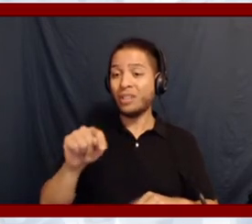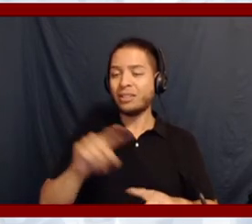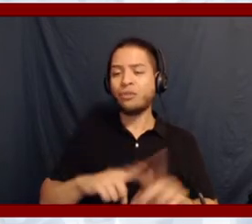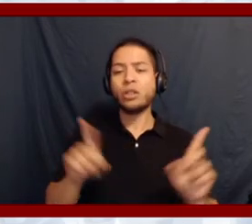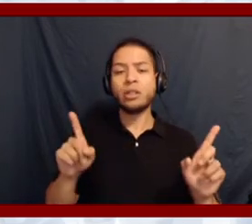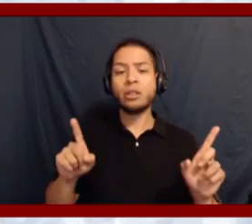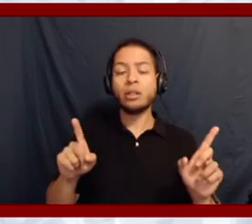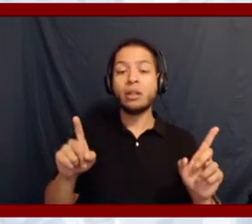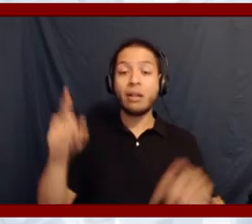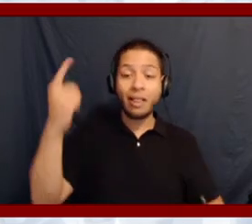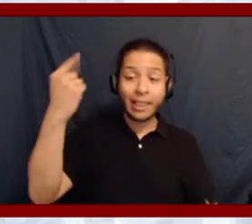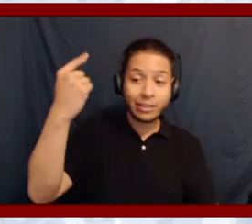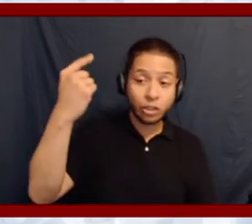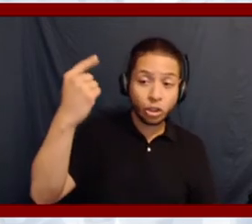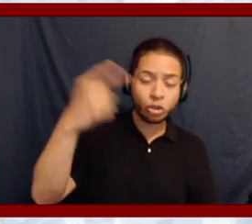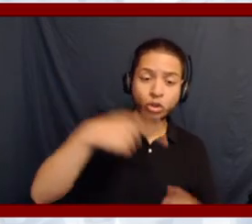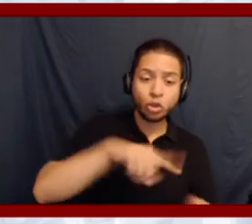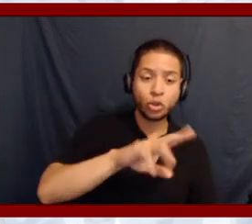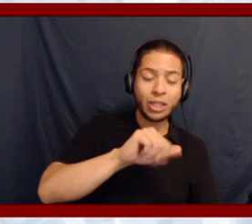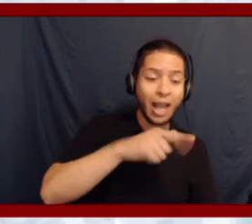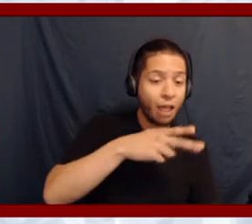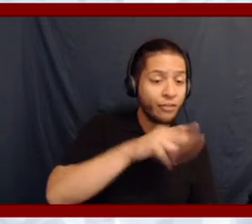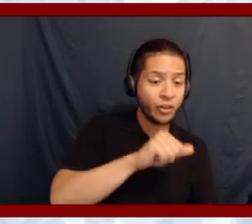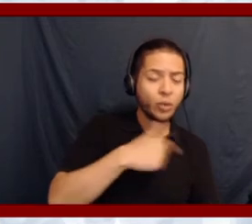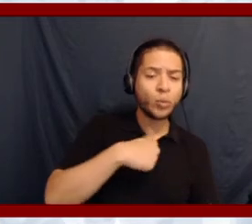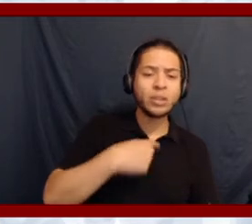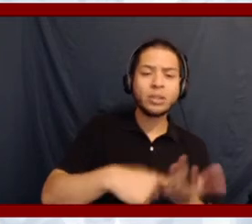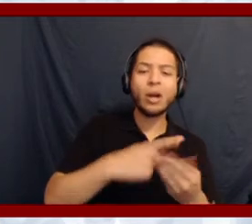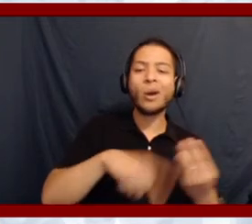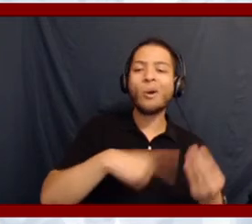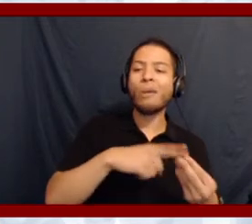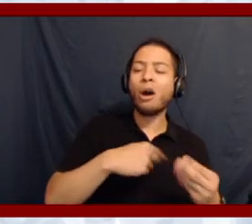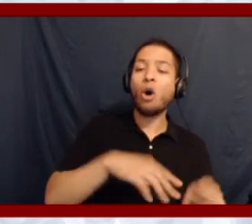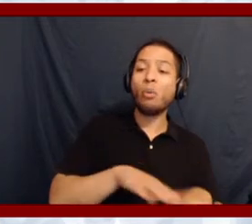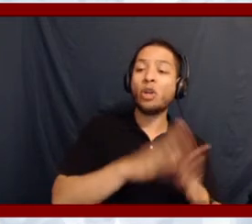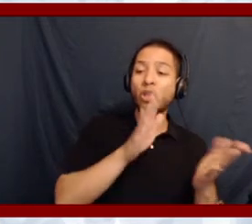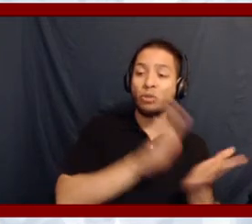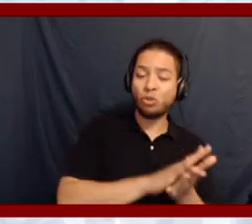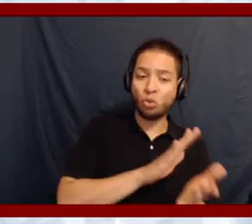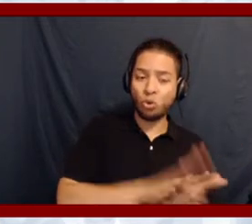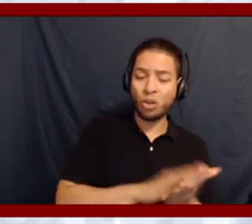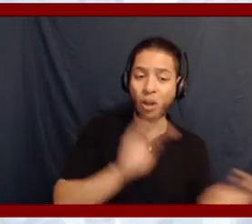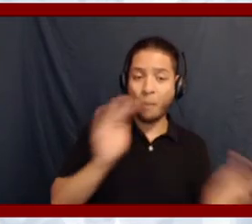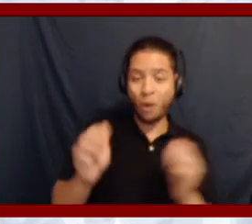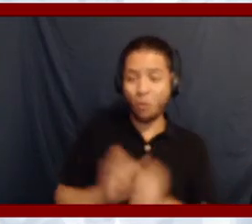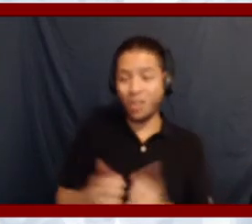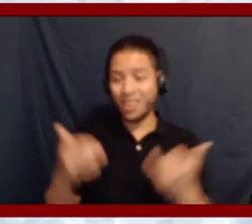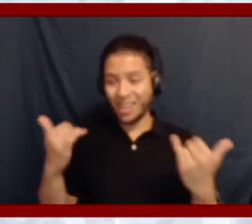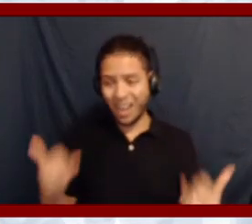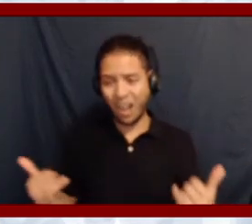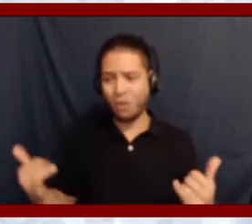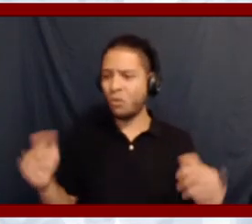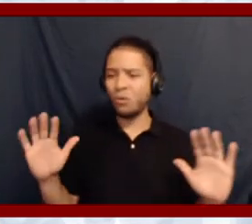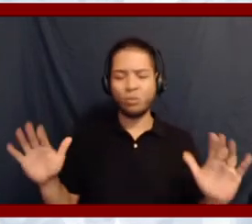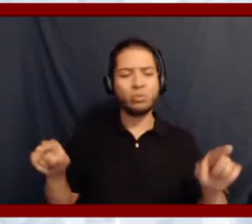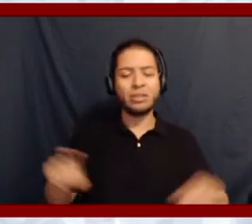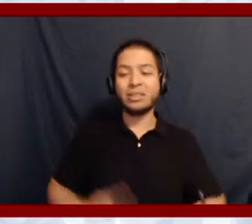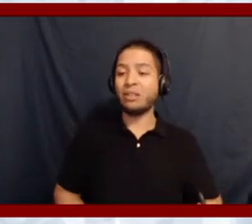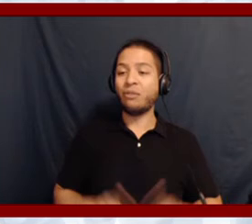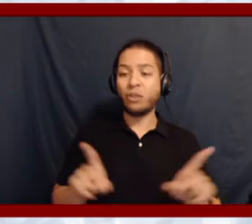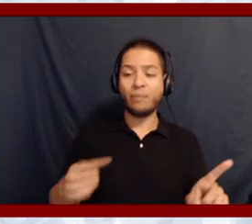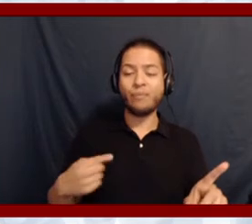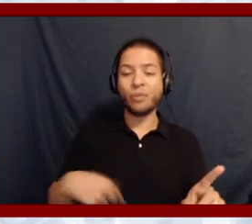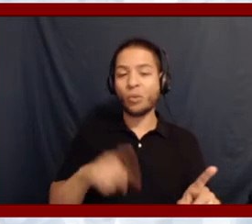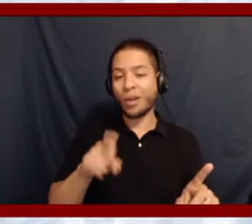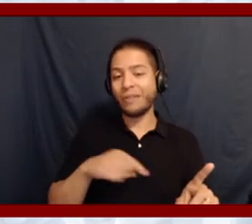were dealing with different transmission rates. We have to look at this one uniquely and really raise the bar when it comes to making